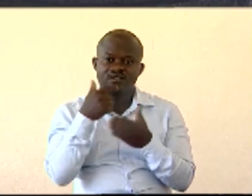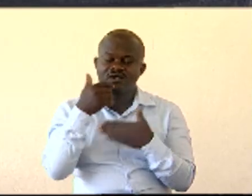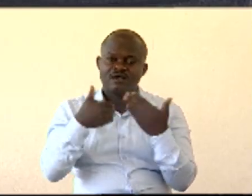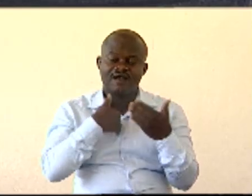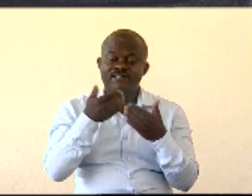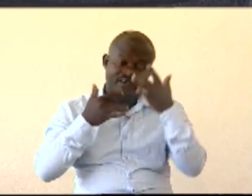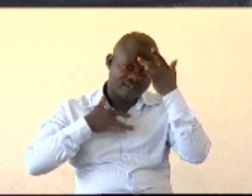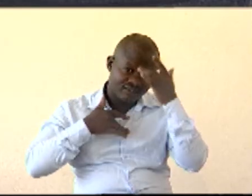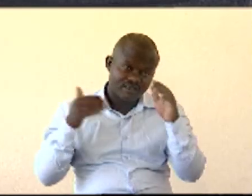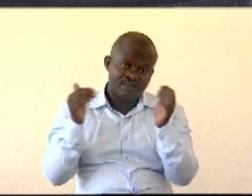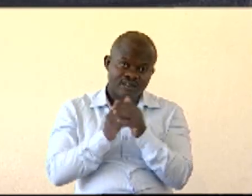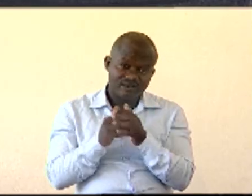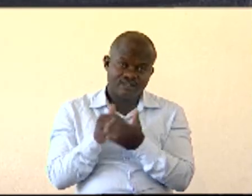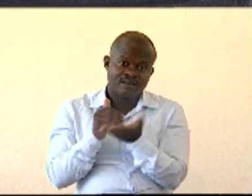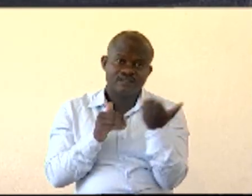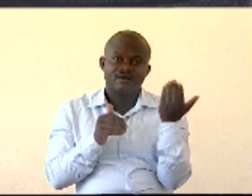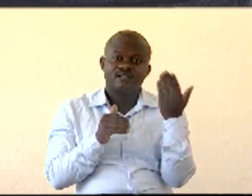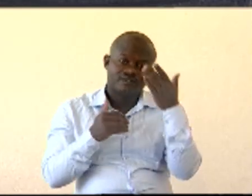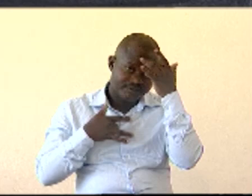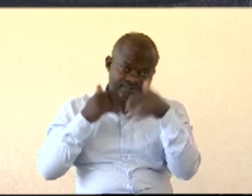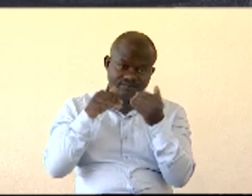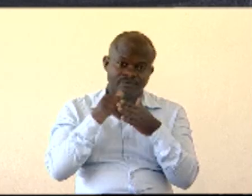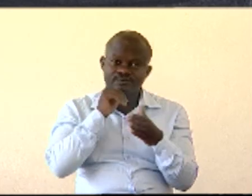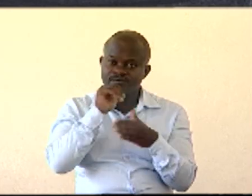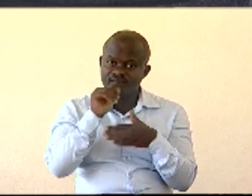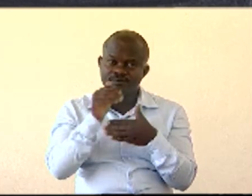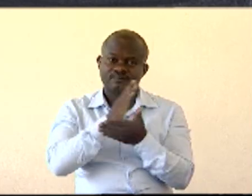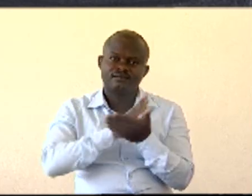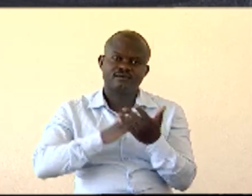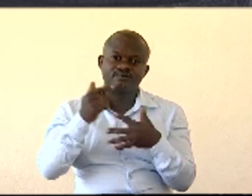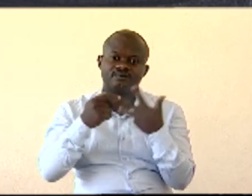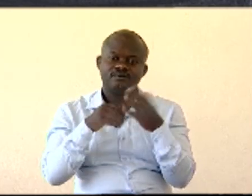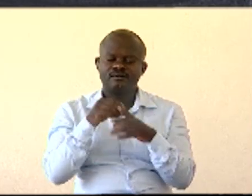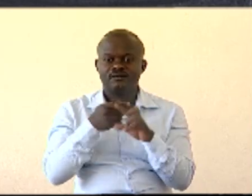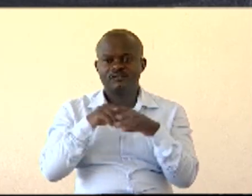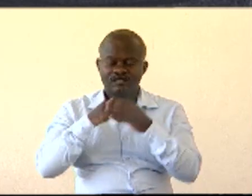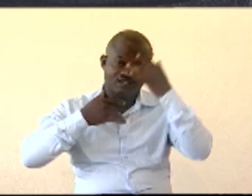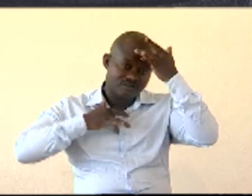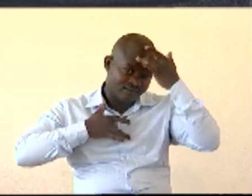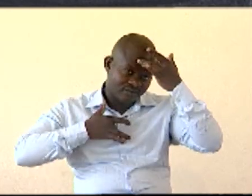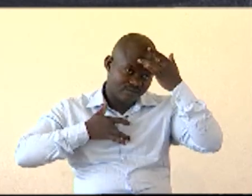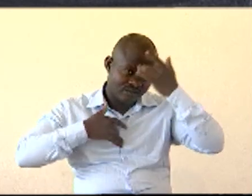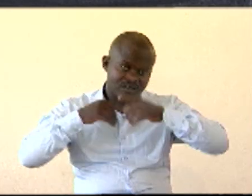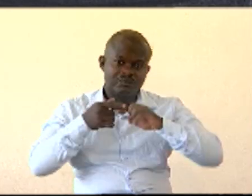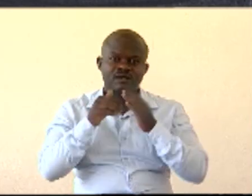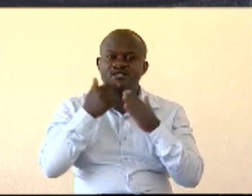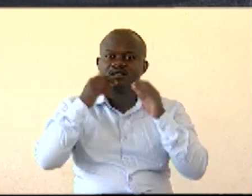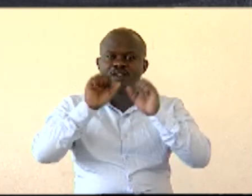disease. And eventually the person is not showing any signs and symptoms of the disease, but is able